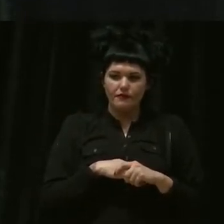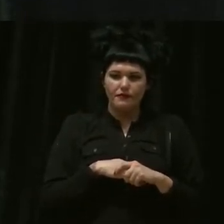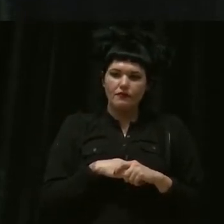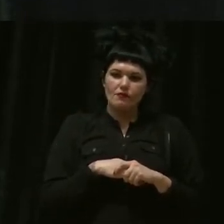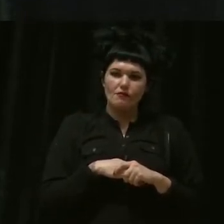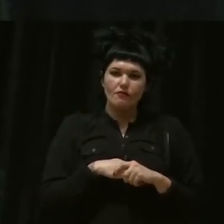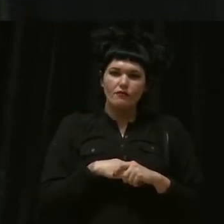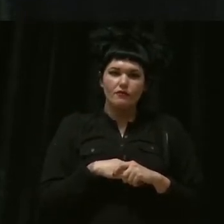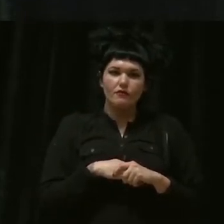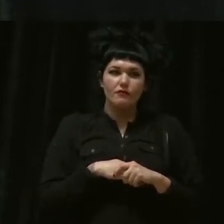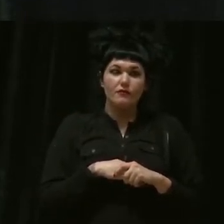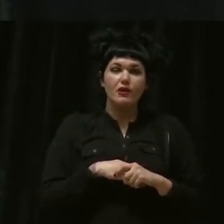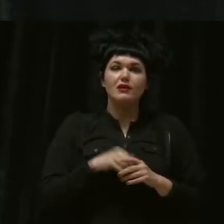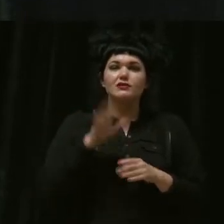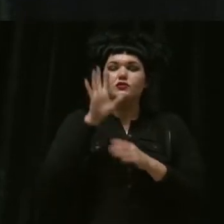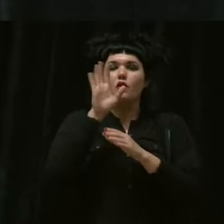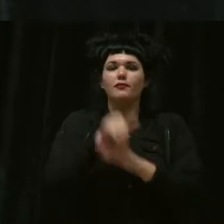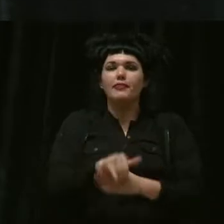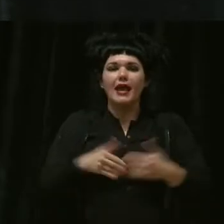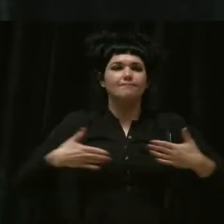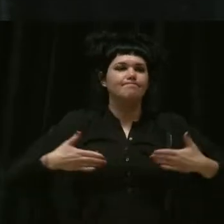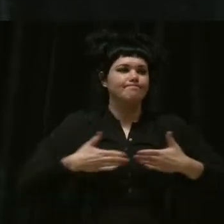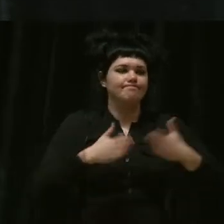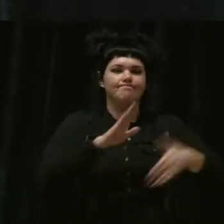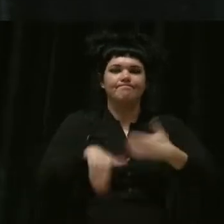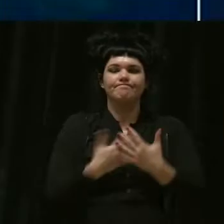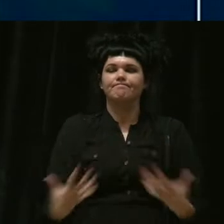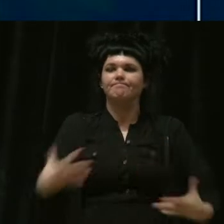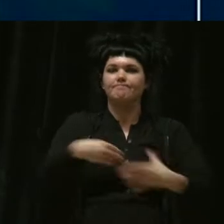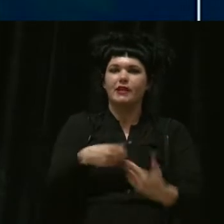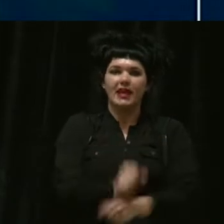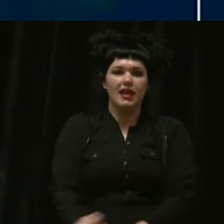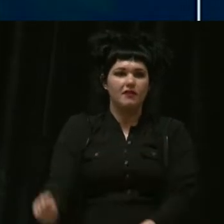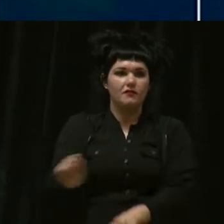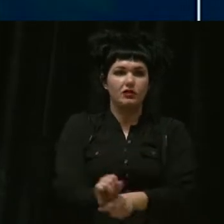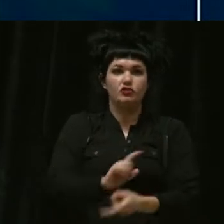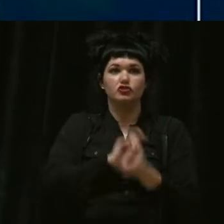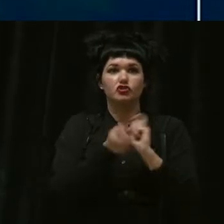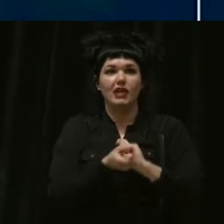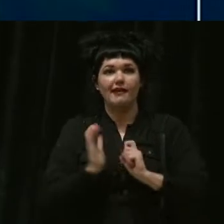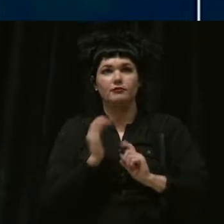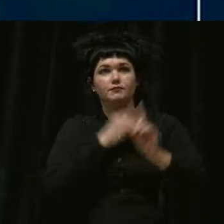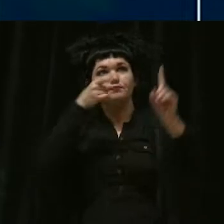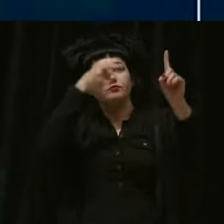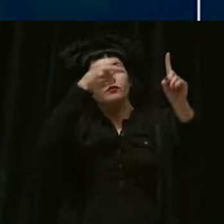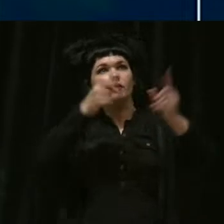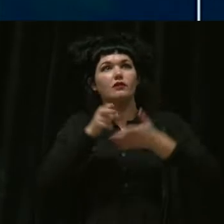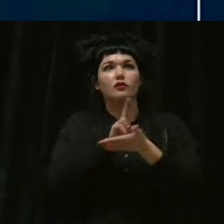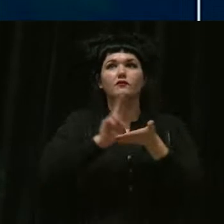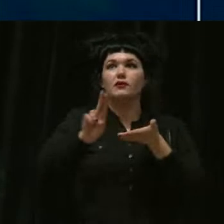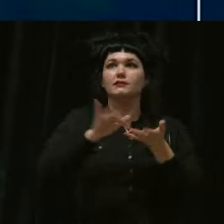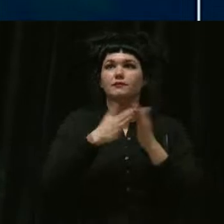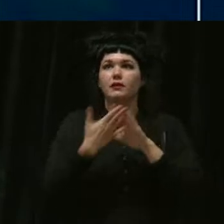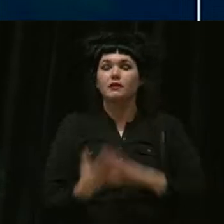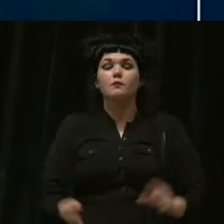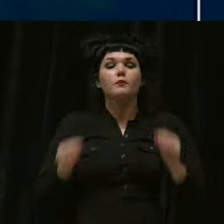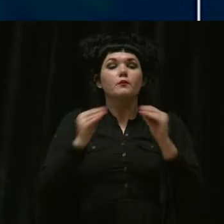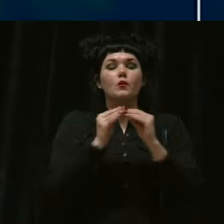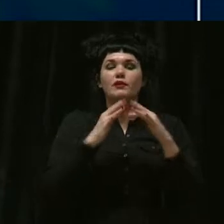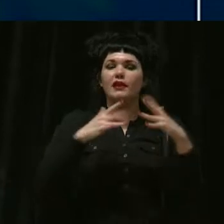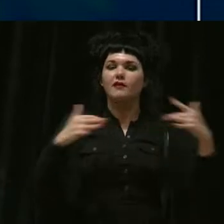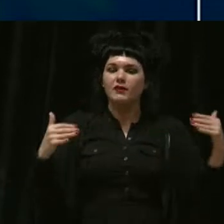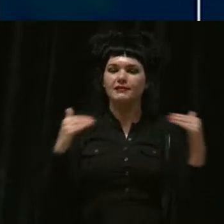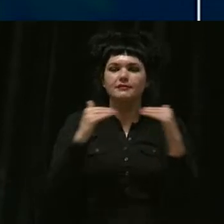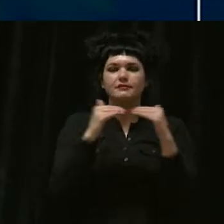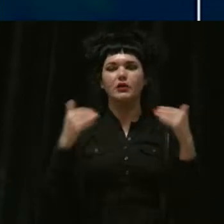With that overall arching effort to change the overall objective of the university to be more diverse, equity, and inclusive, we